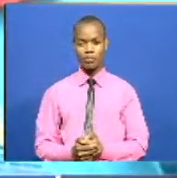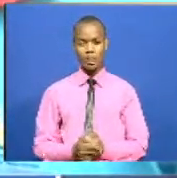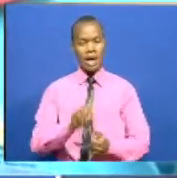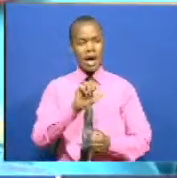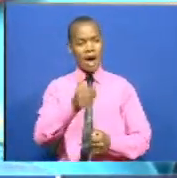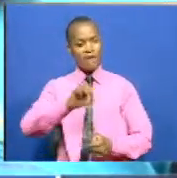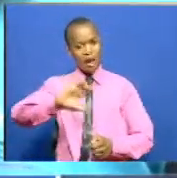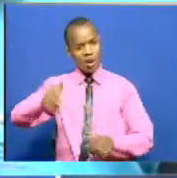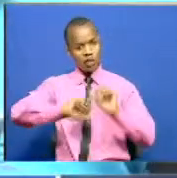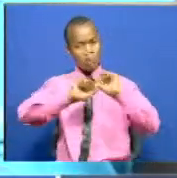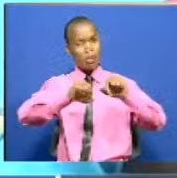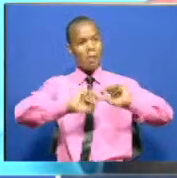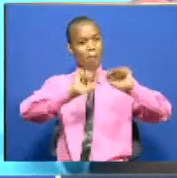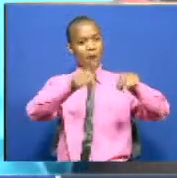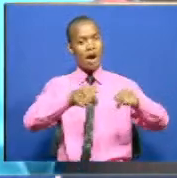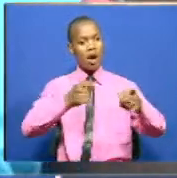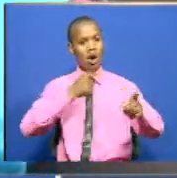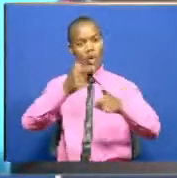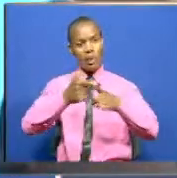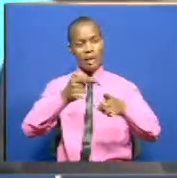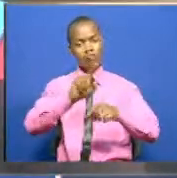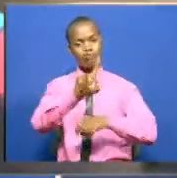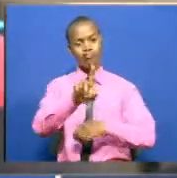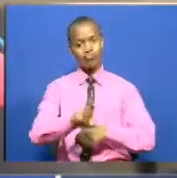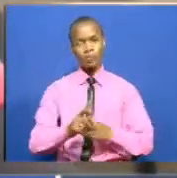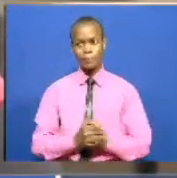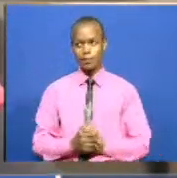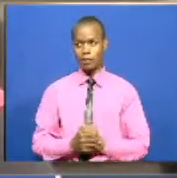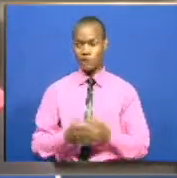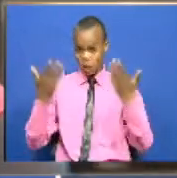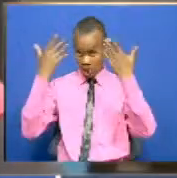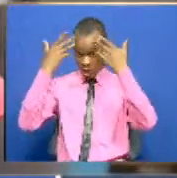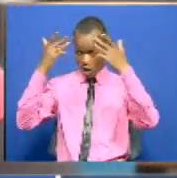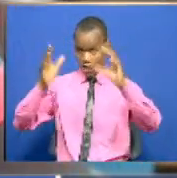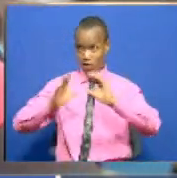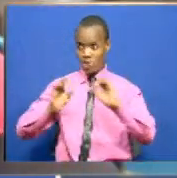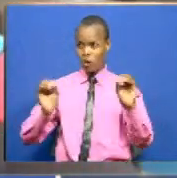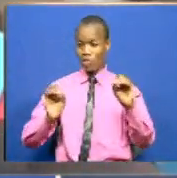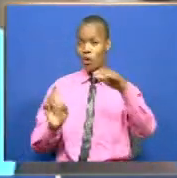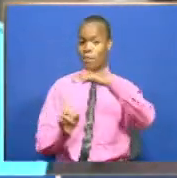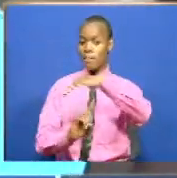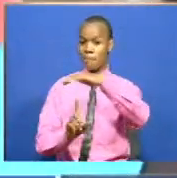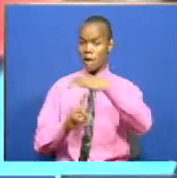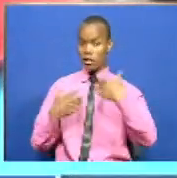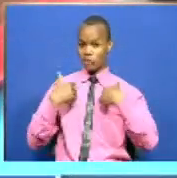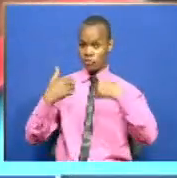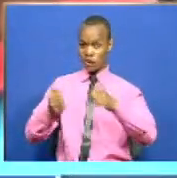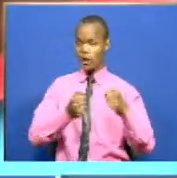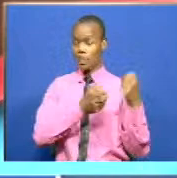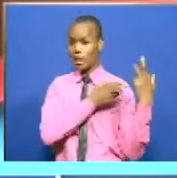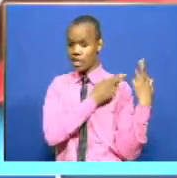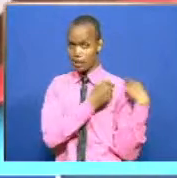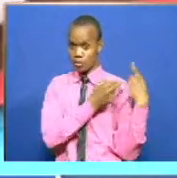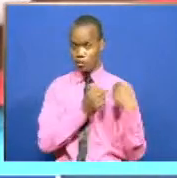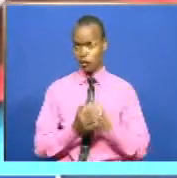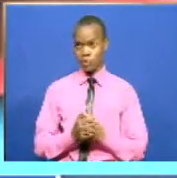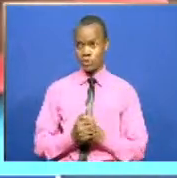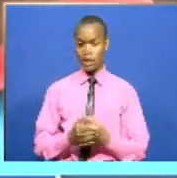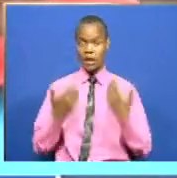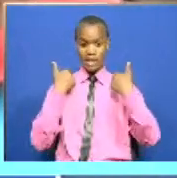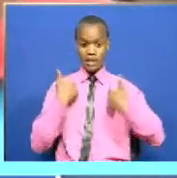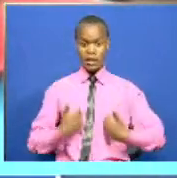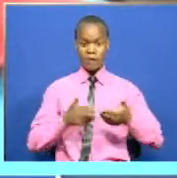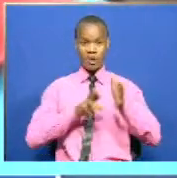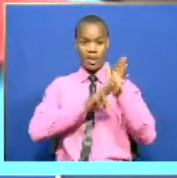counties? In the other counties, I don't know. That's a question of the Minister of Health to decide, because I only speak for the Nairobi